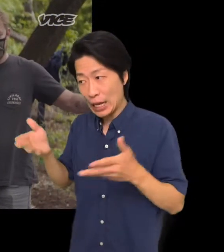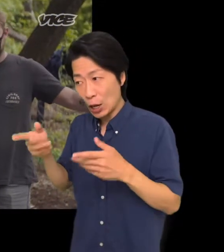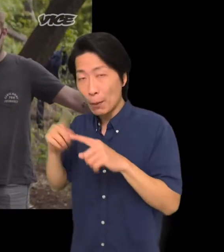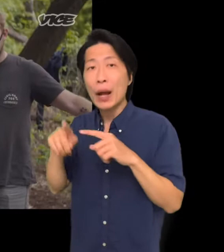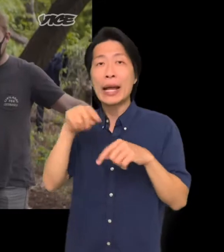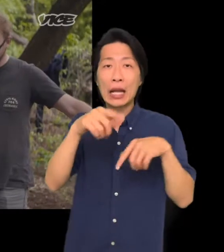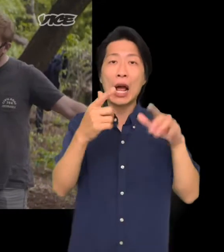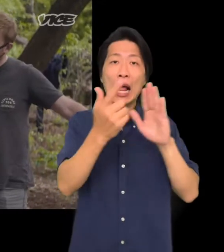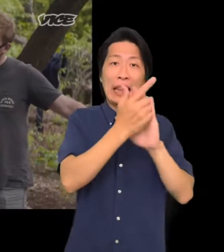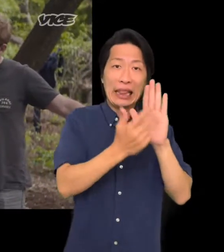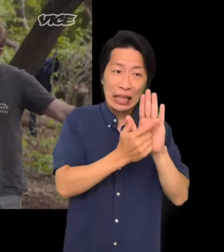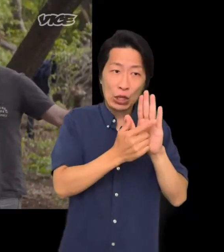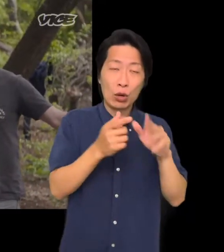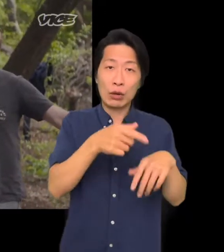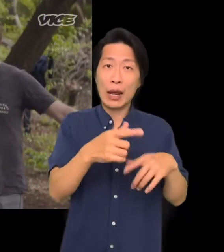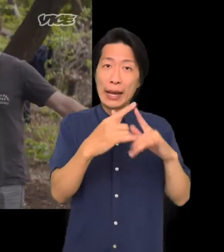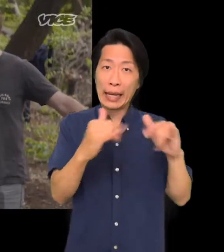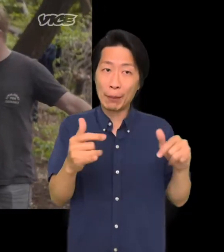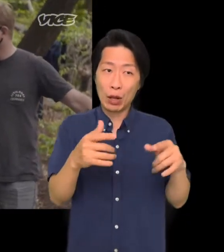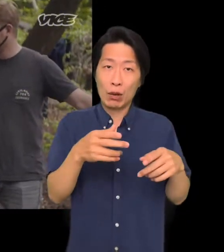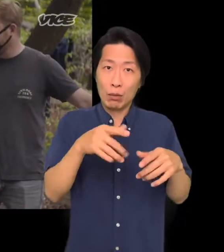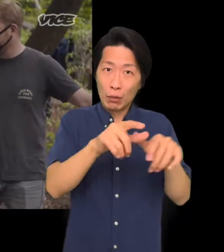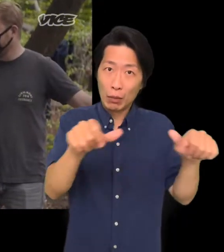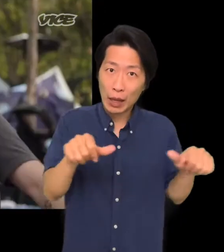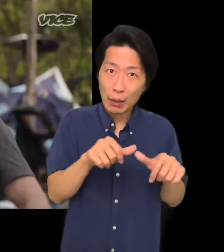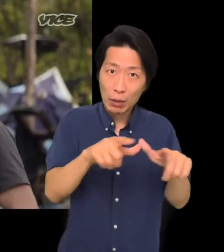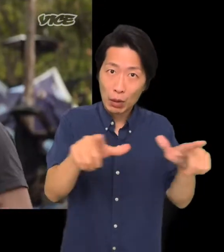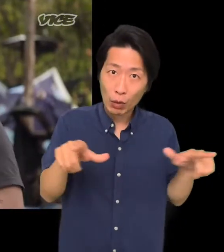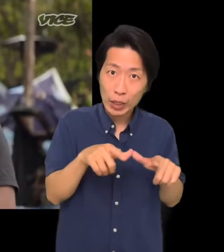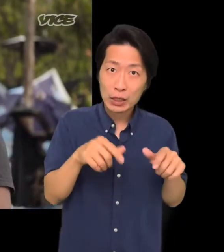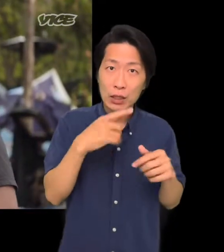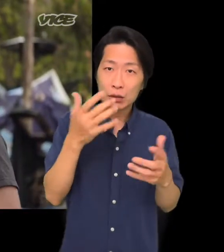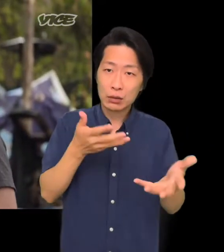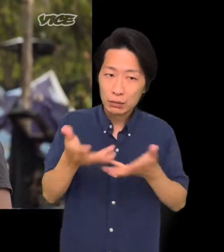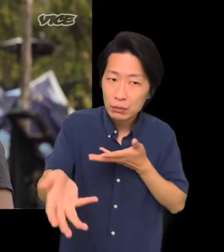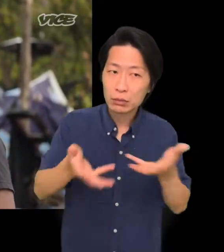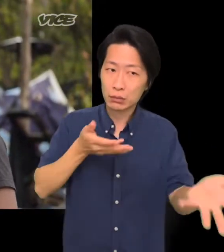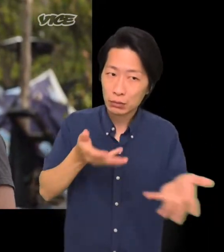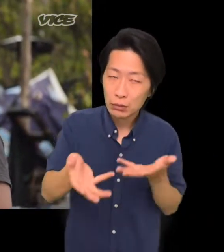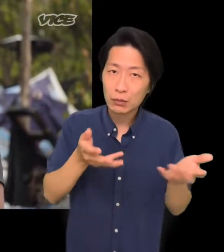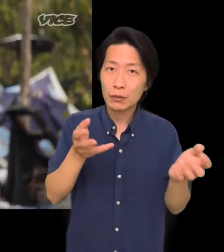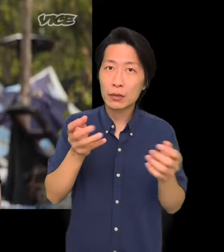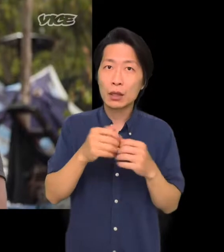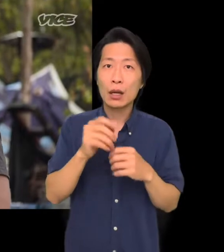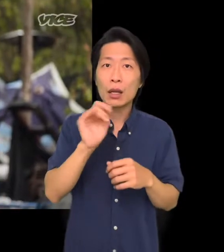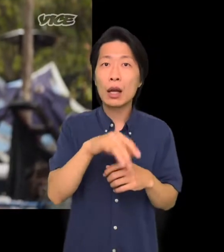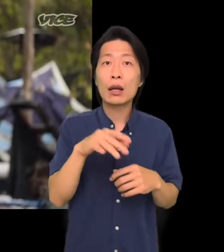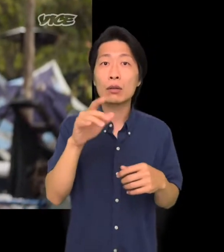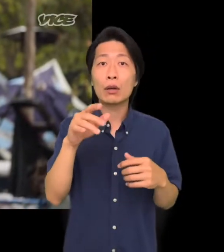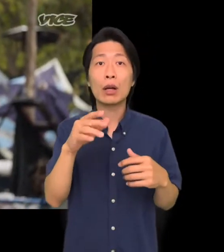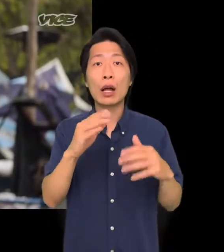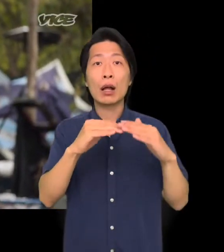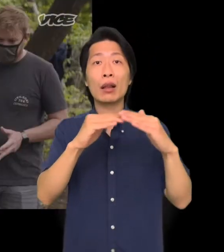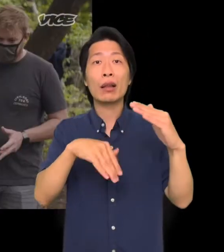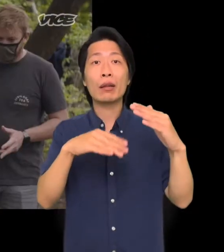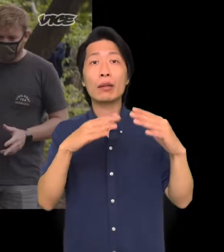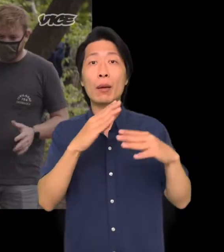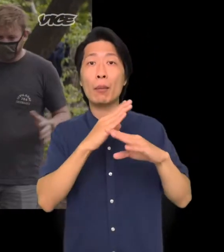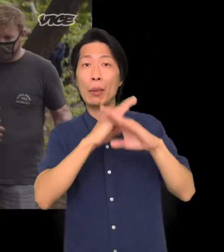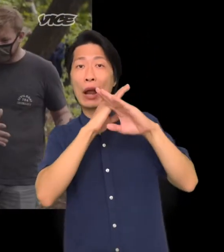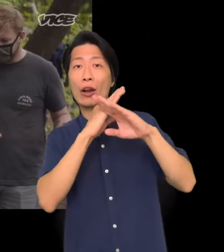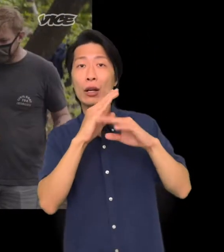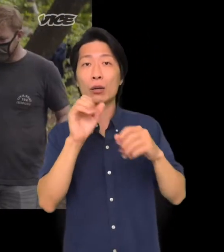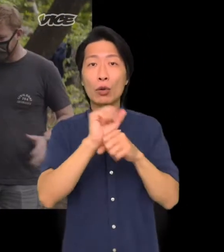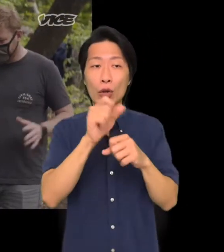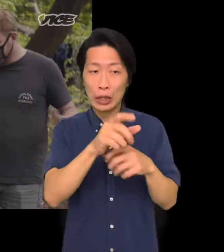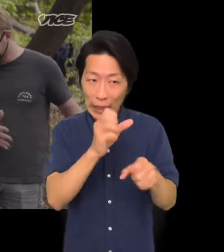but here's a legal camping location you can be in, and then you start engaging with them and you get them low barrier employment where you